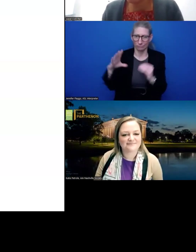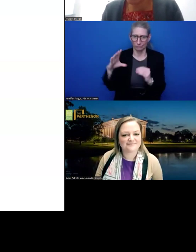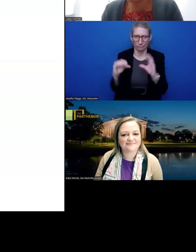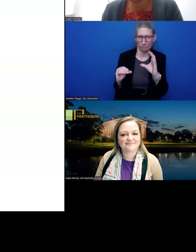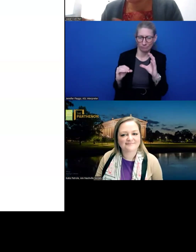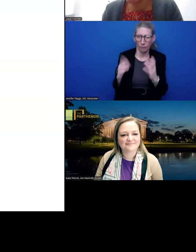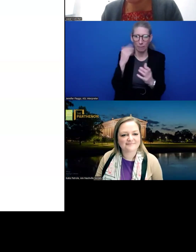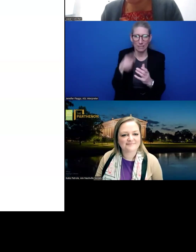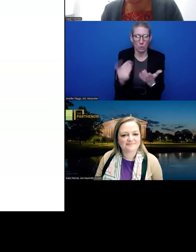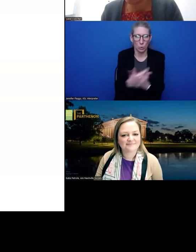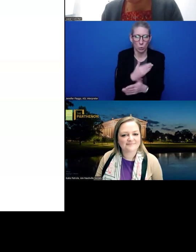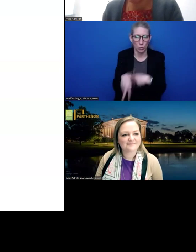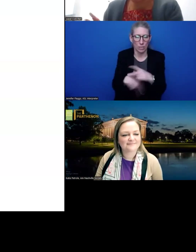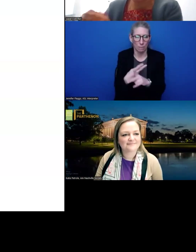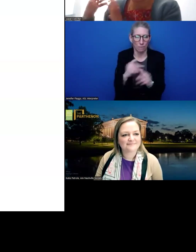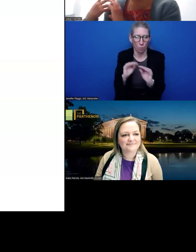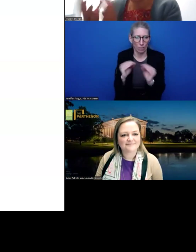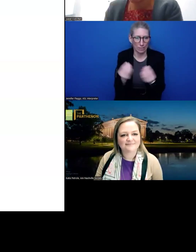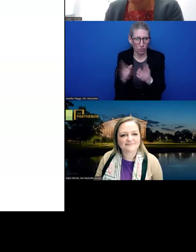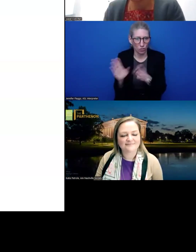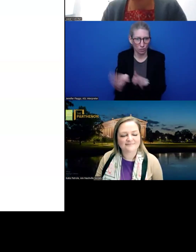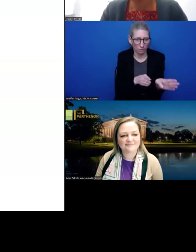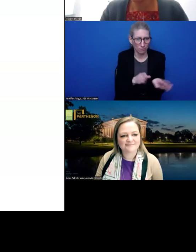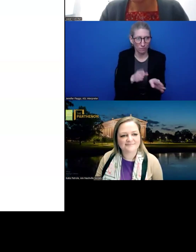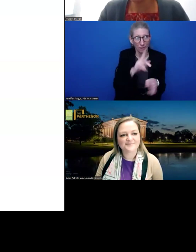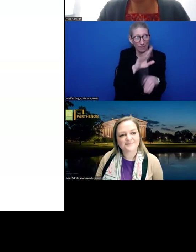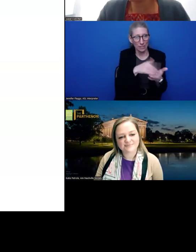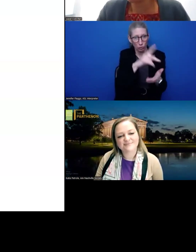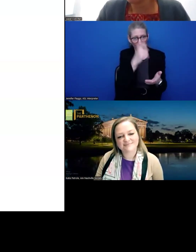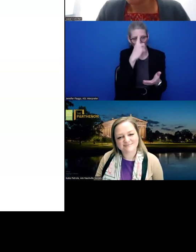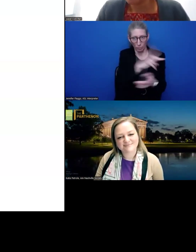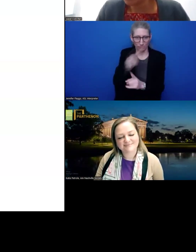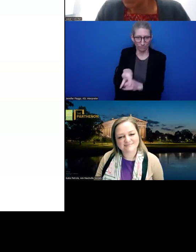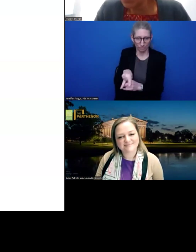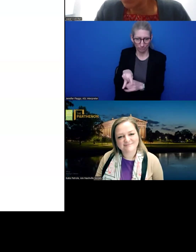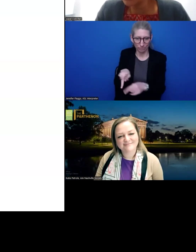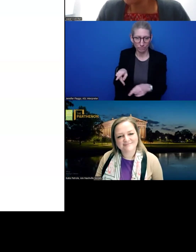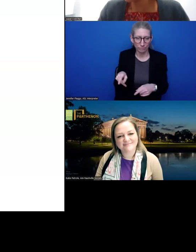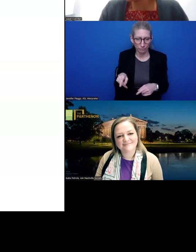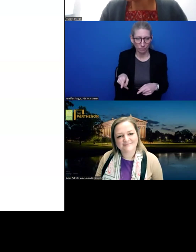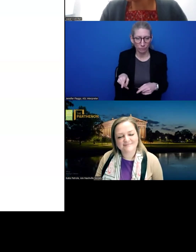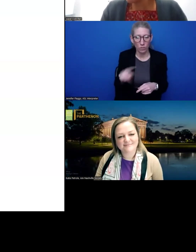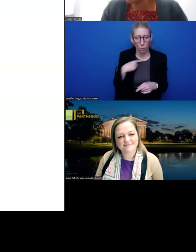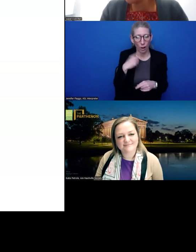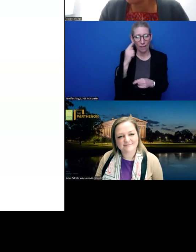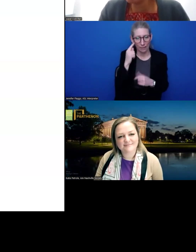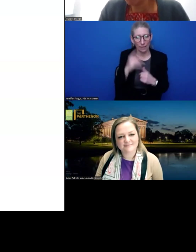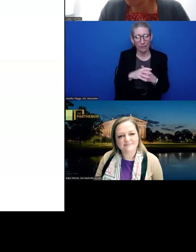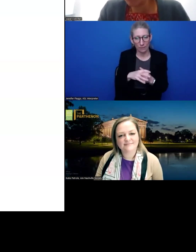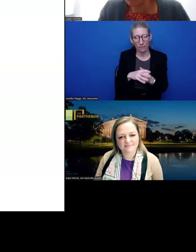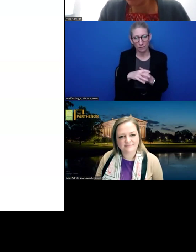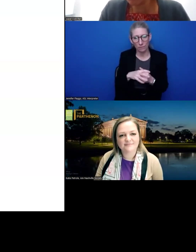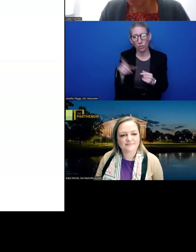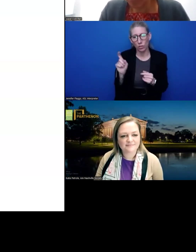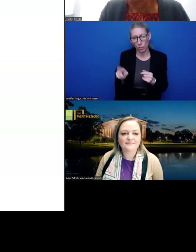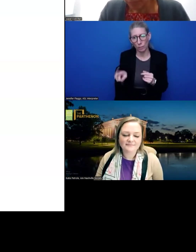this new type of organization that was imposed by the central government. So I think that there should be